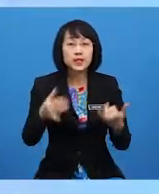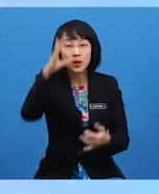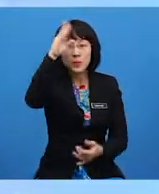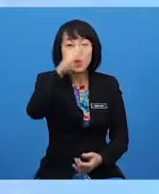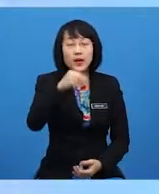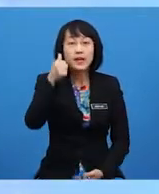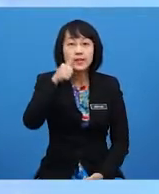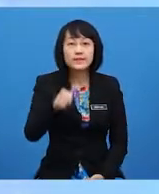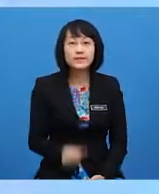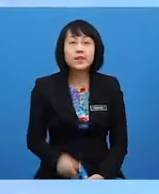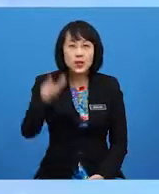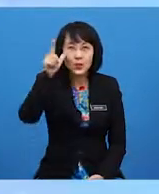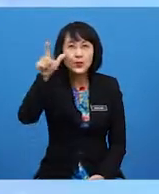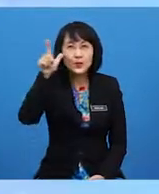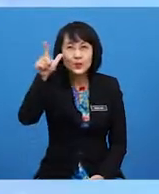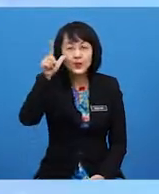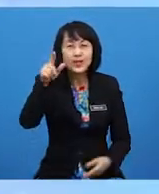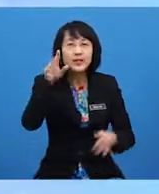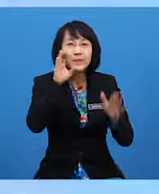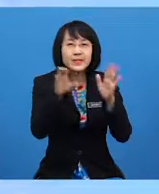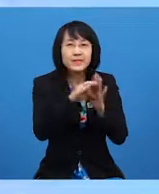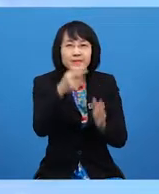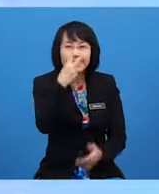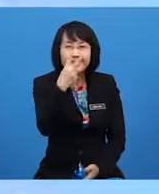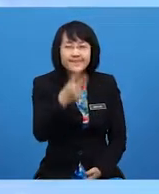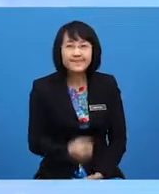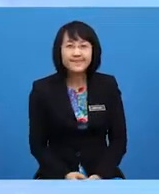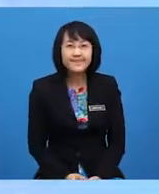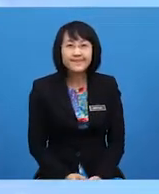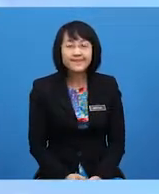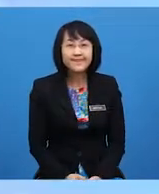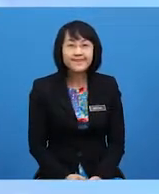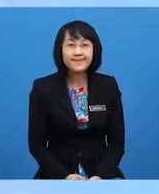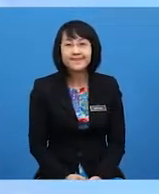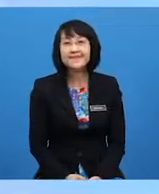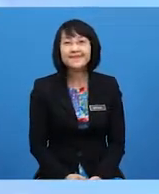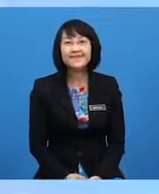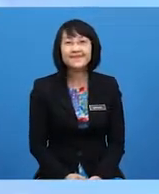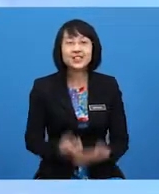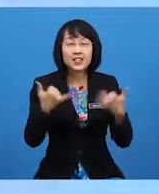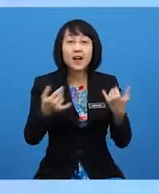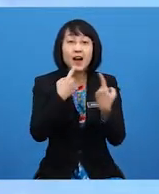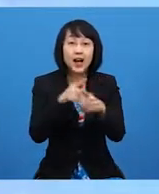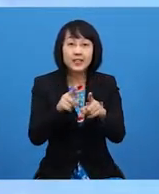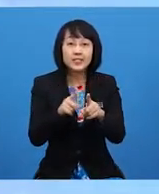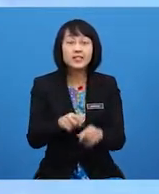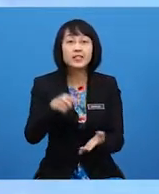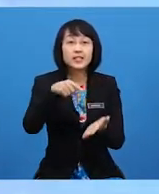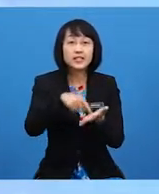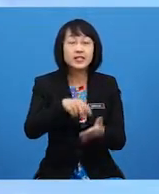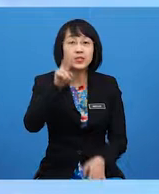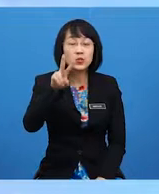Number one, where is the clock? A, on the bed.